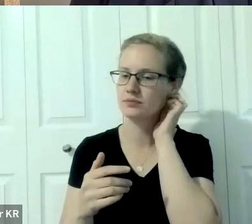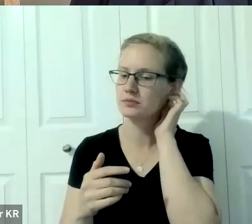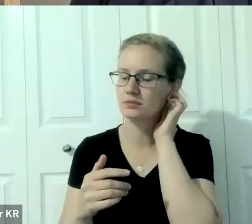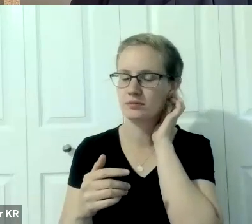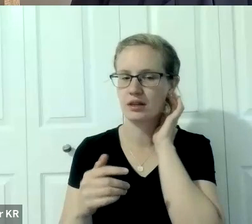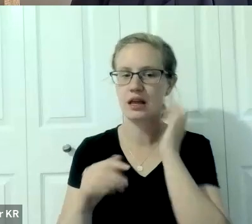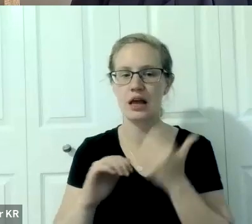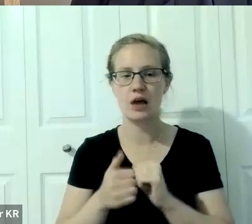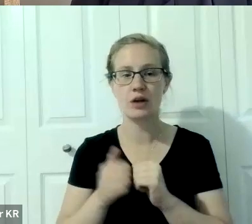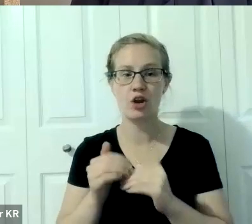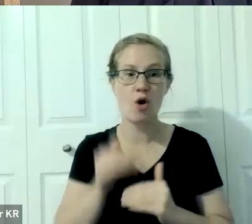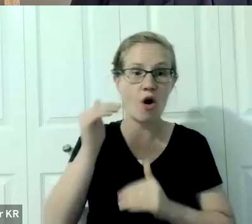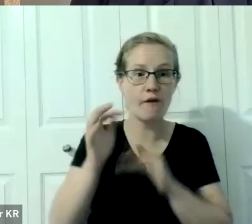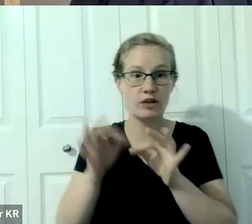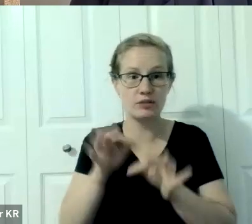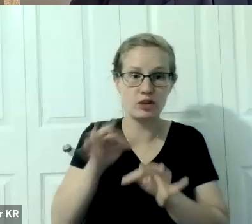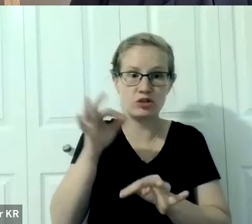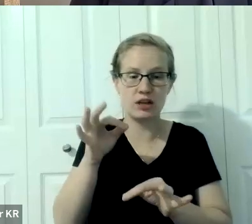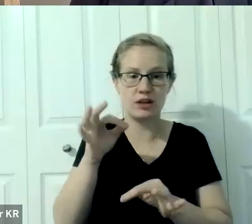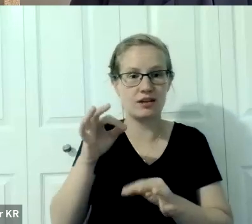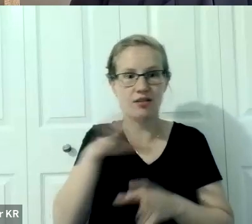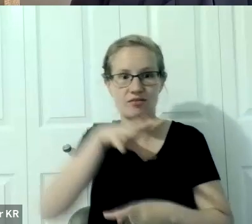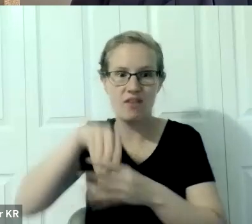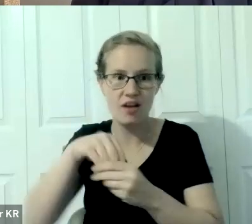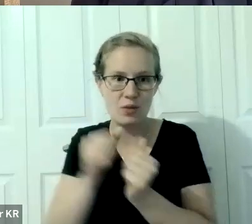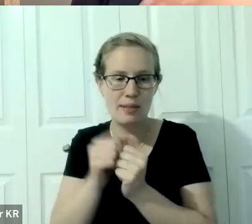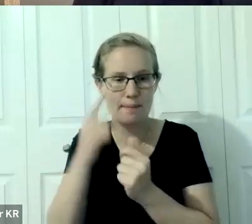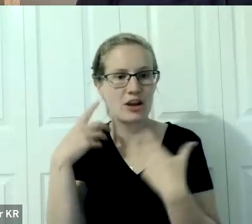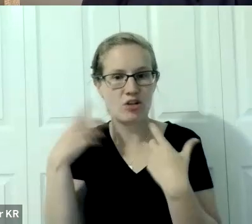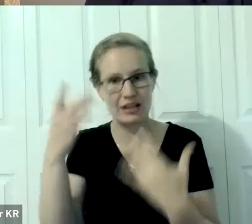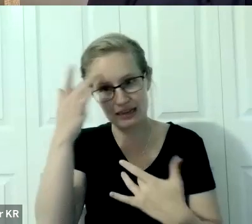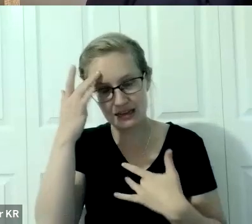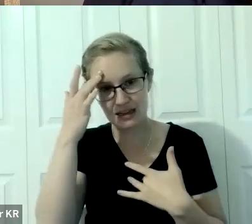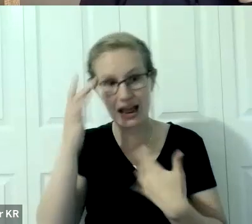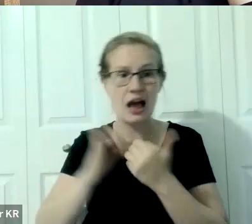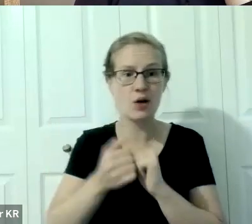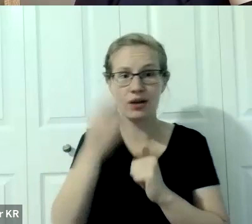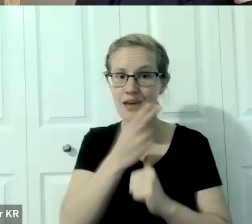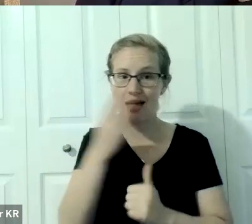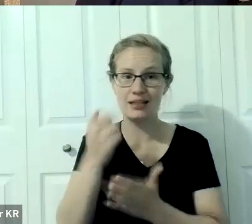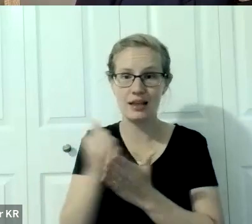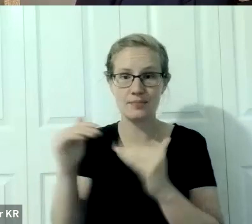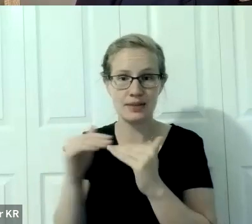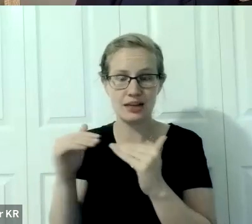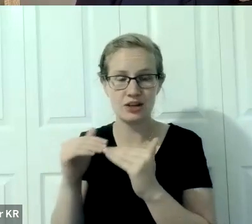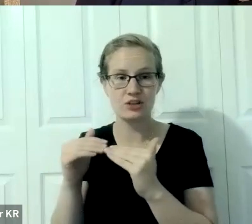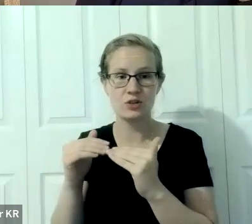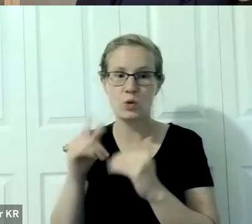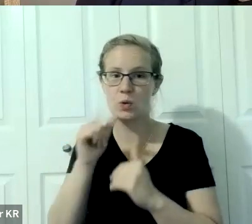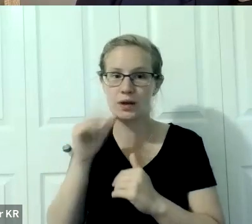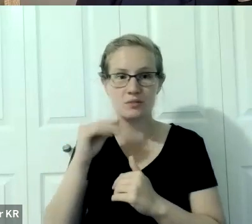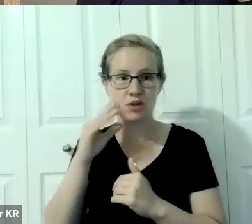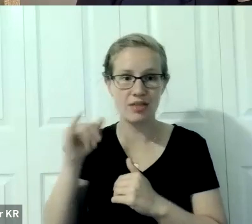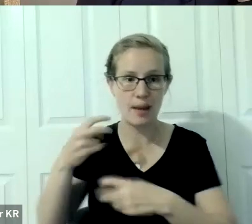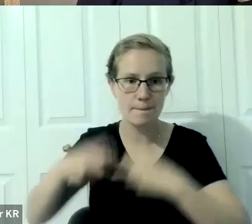is, how can over-spiritualization get wrapped up into mental illness? And how can Catholics help peers who suffer from this